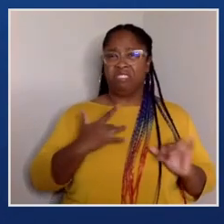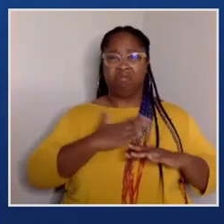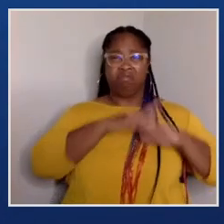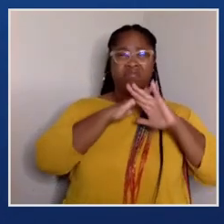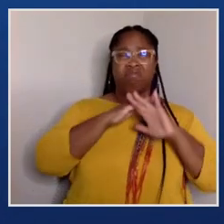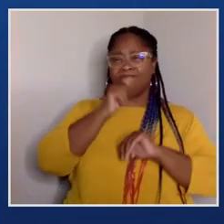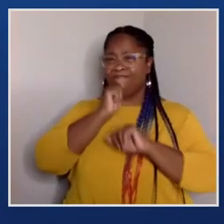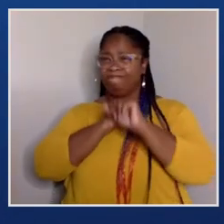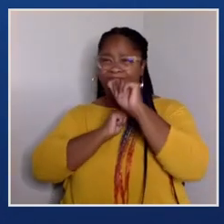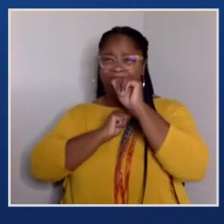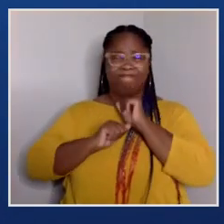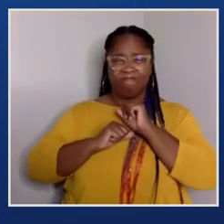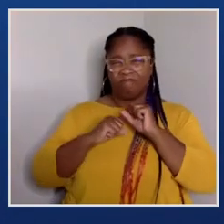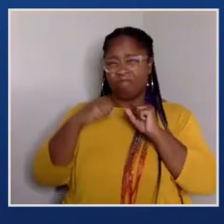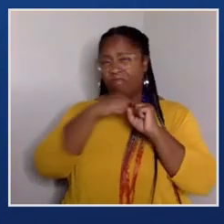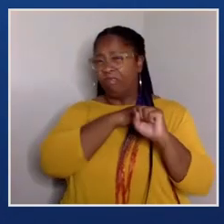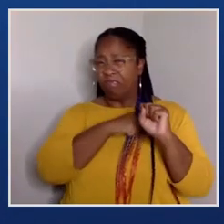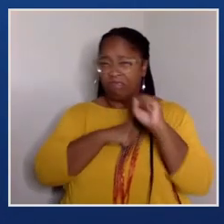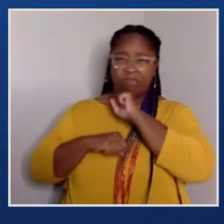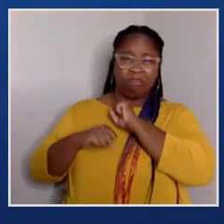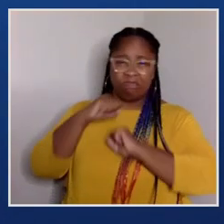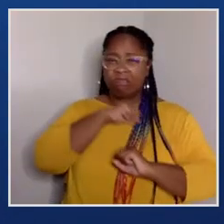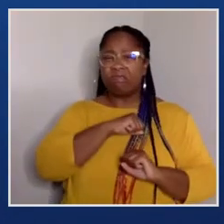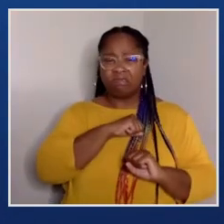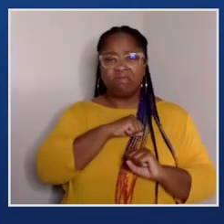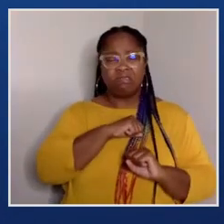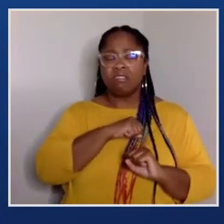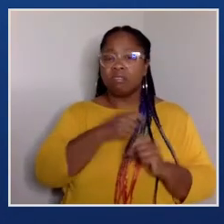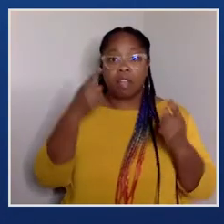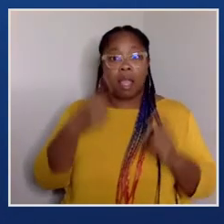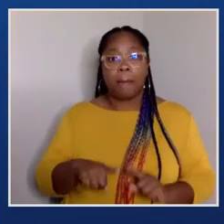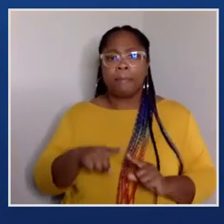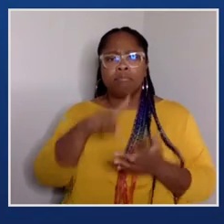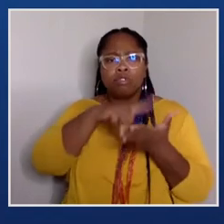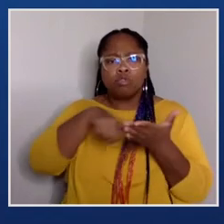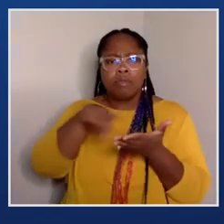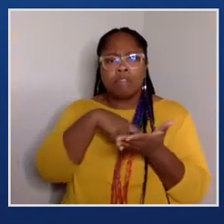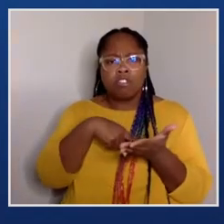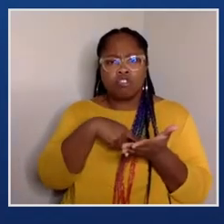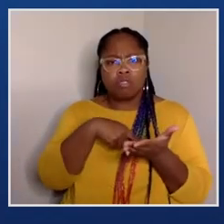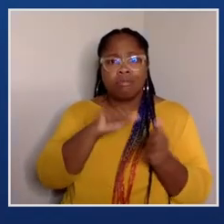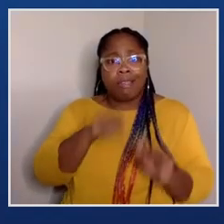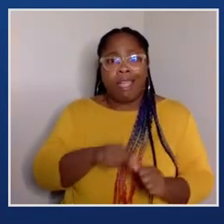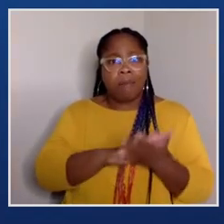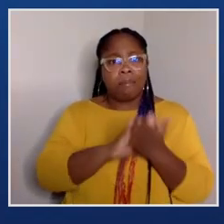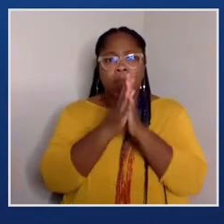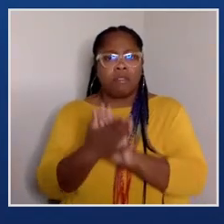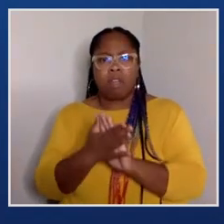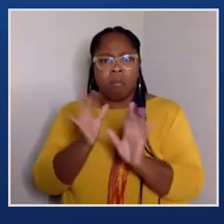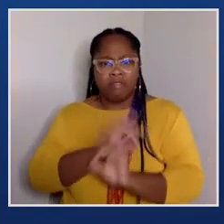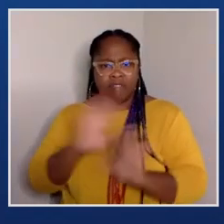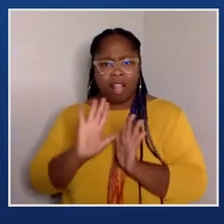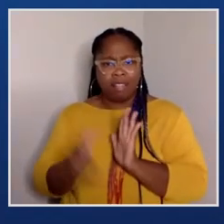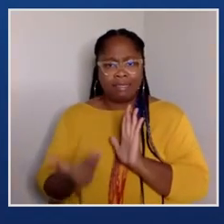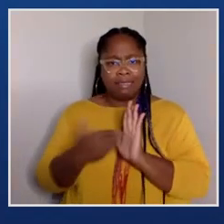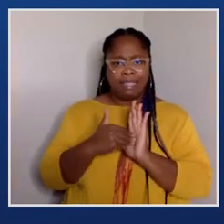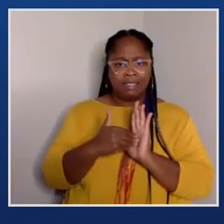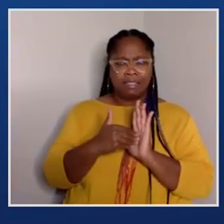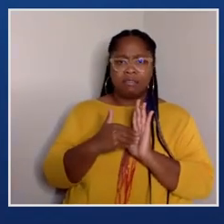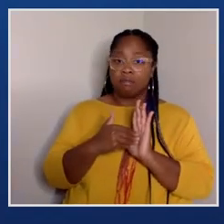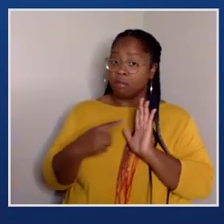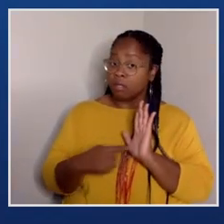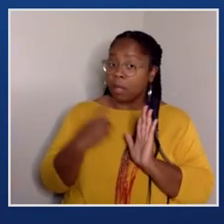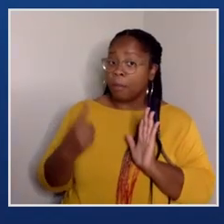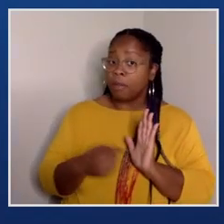me. At any moment, discrimination could turn into violence. And where sometimes